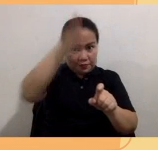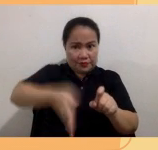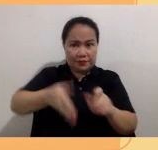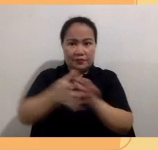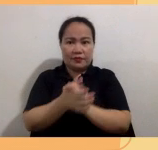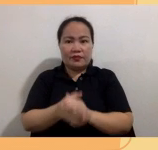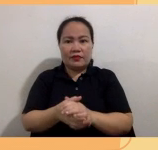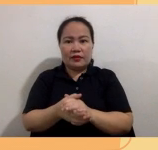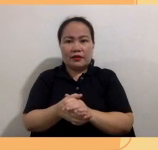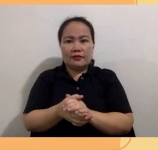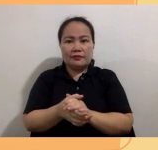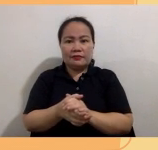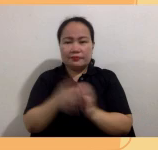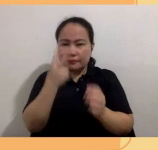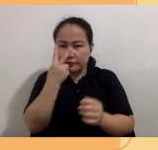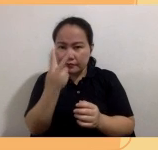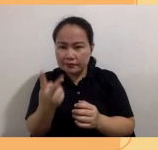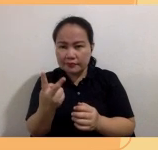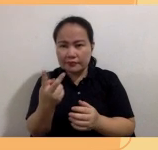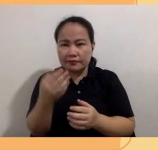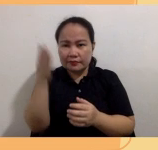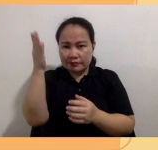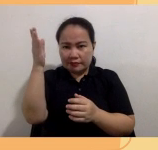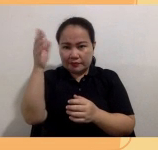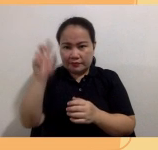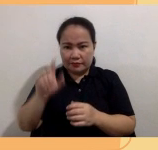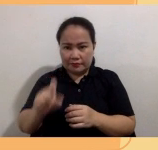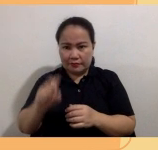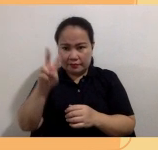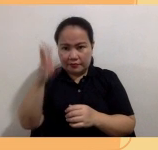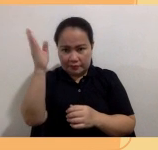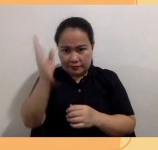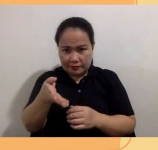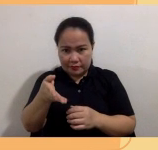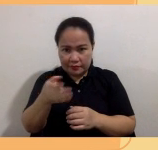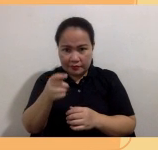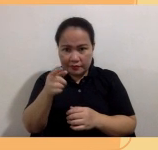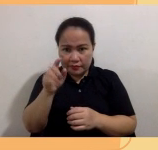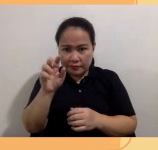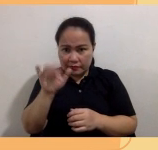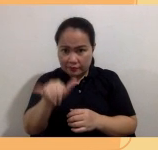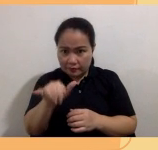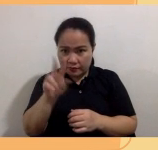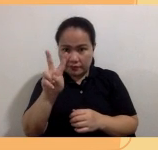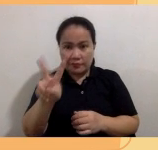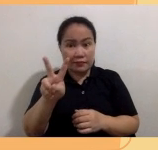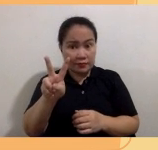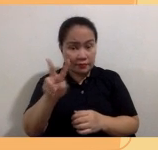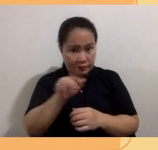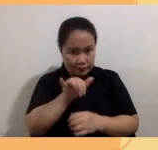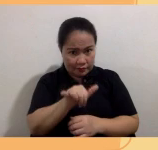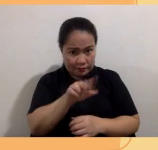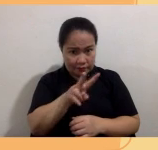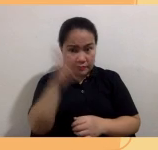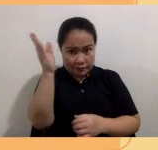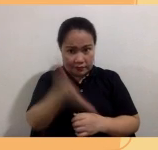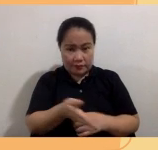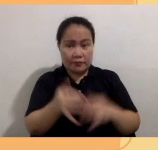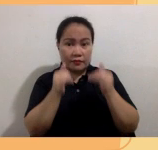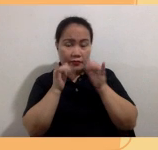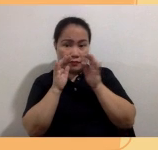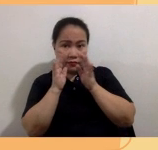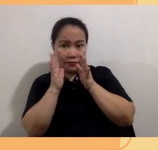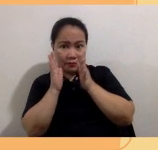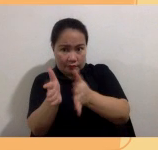cancel out or divide the common factors. So we will have, makakancel na natin si x squared Makakancel natin si y squared. So, ang natira